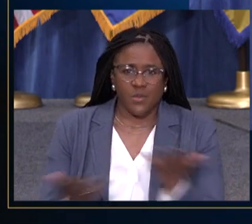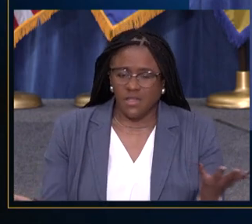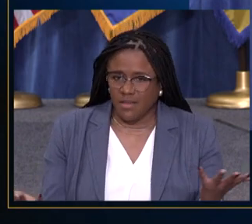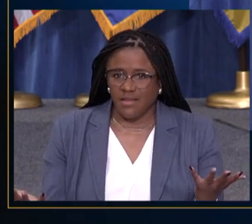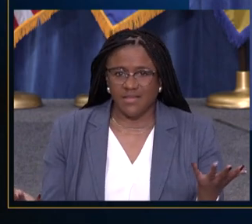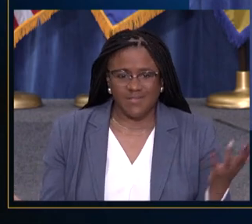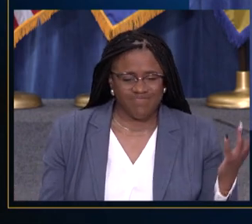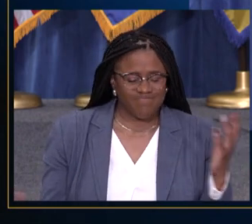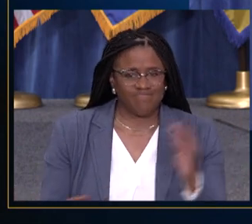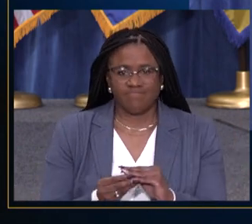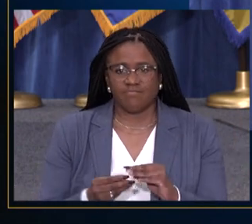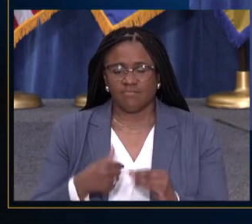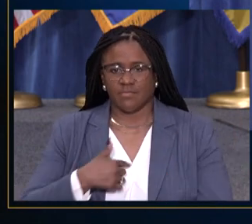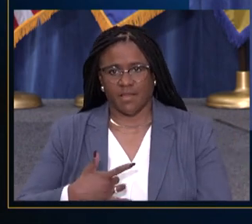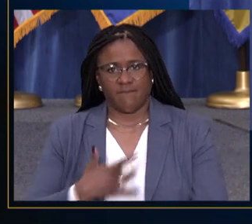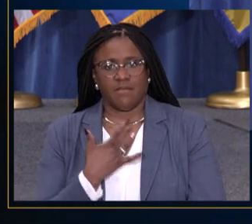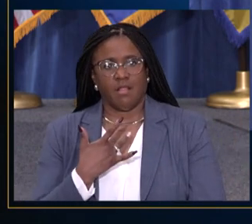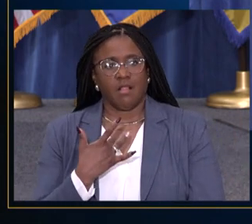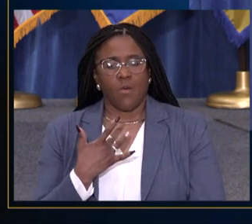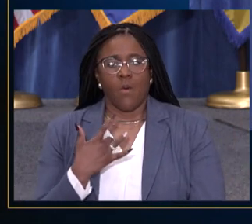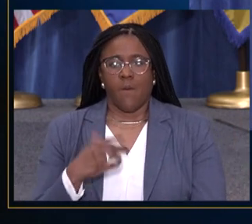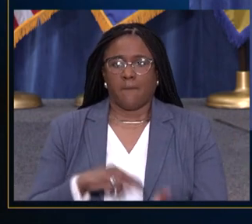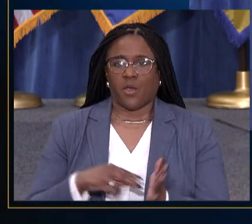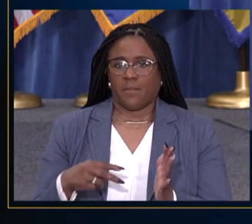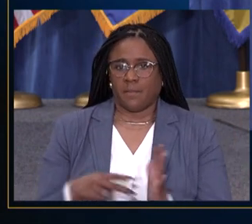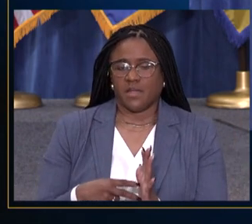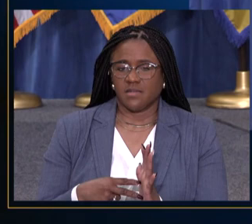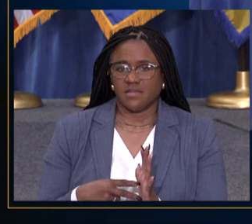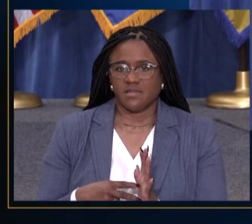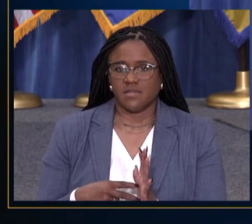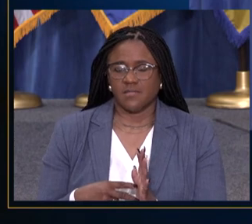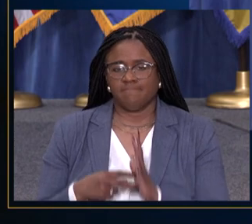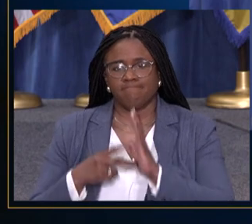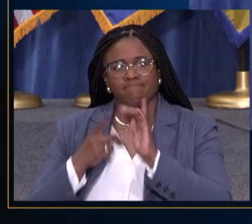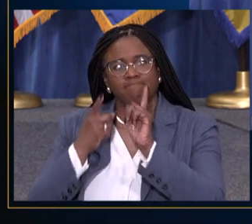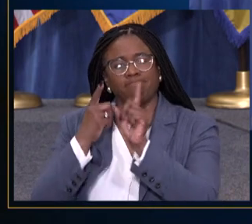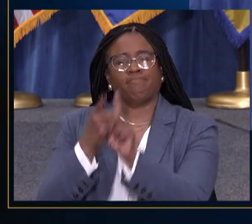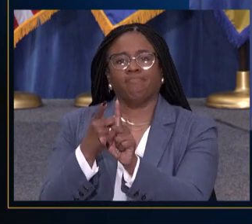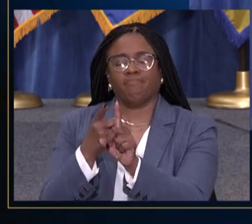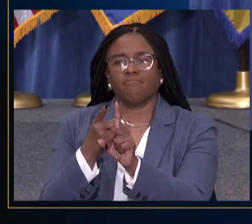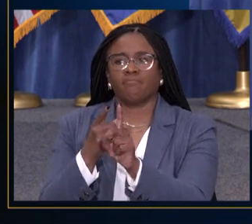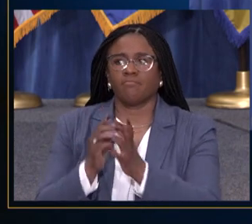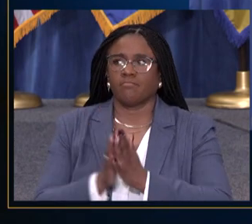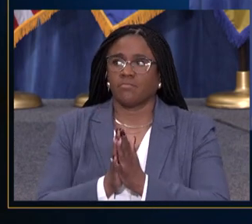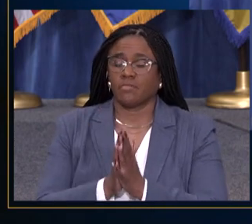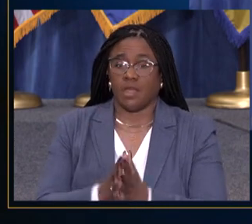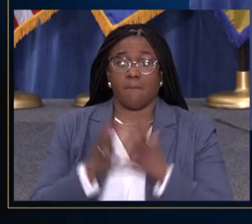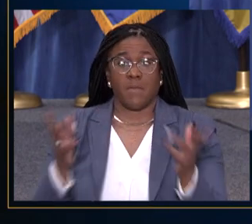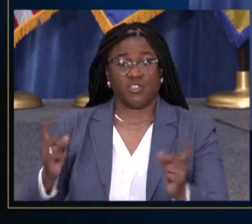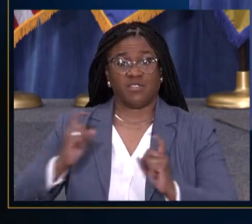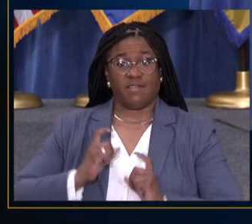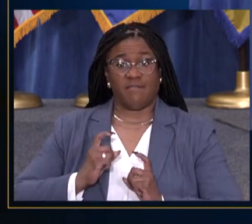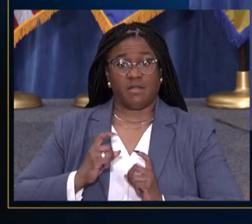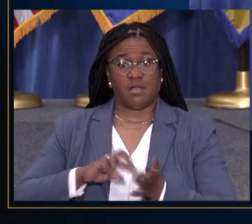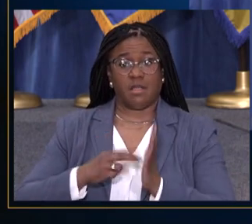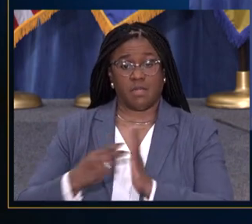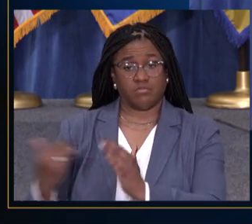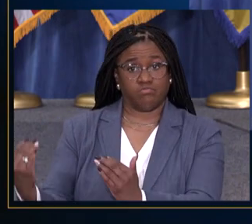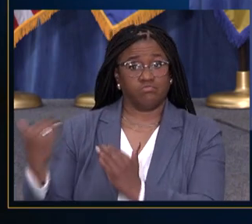combined gave me a sense of purpose, that whom much is given, much is